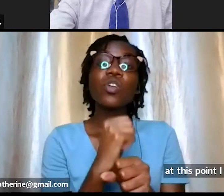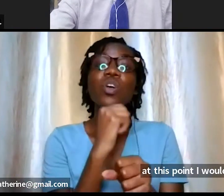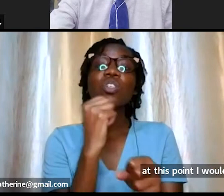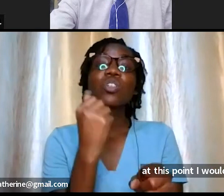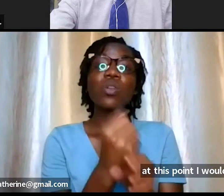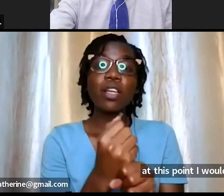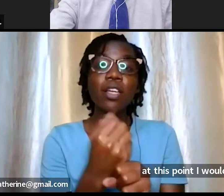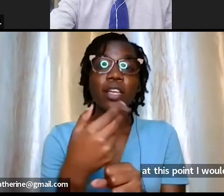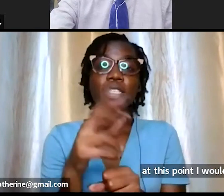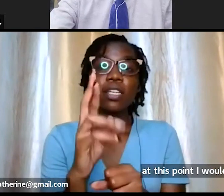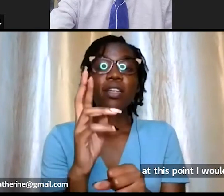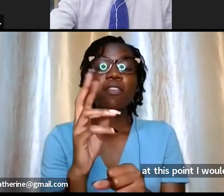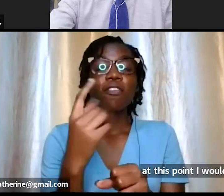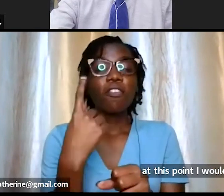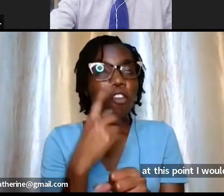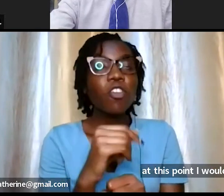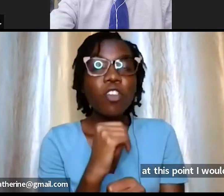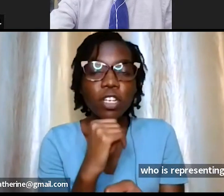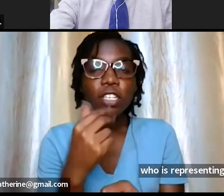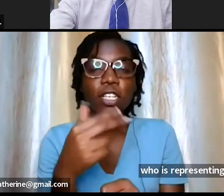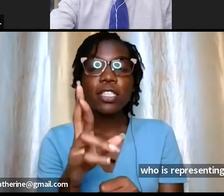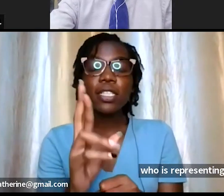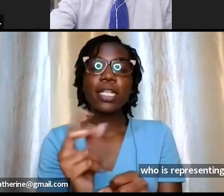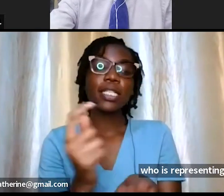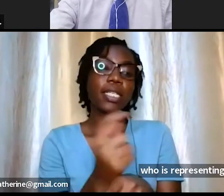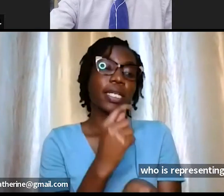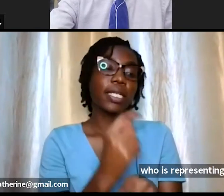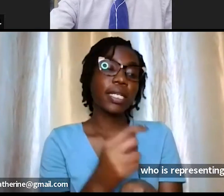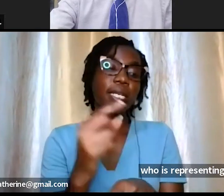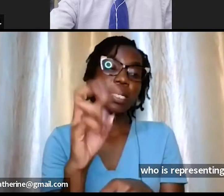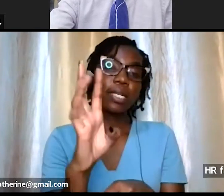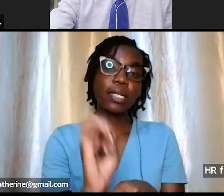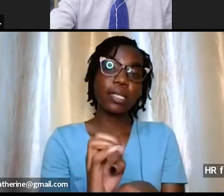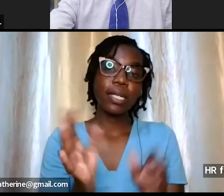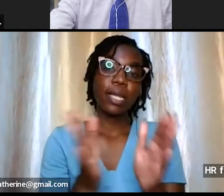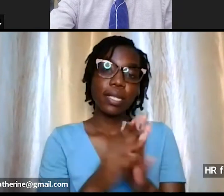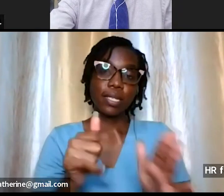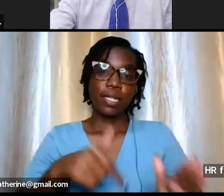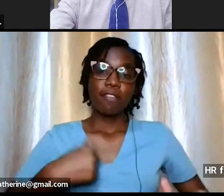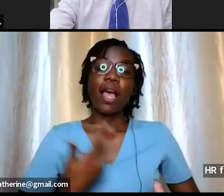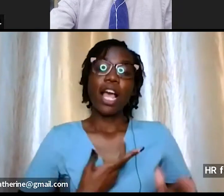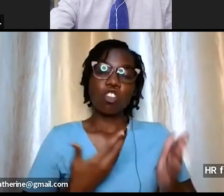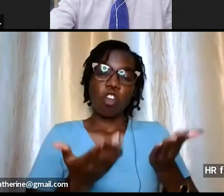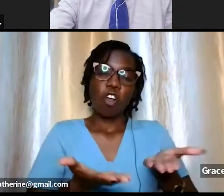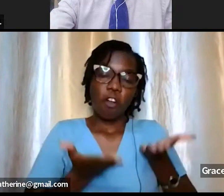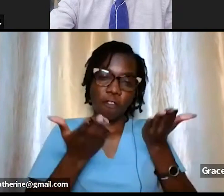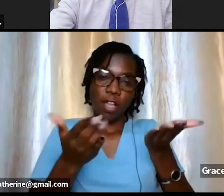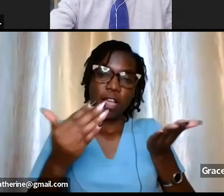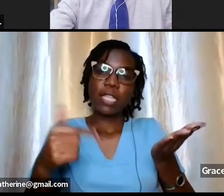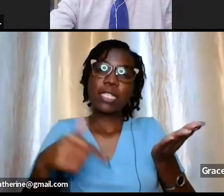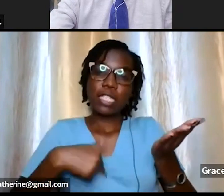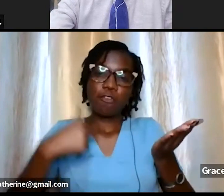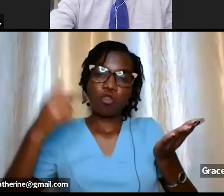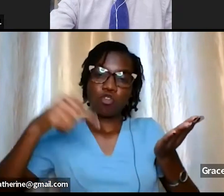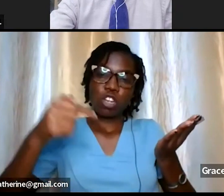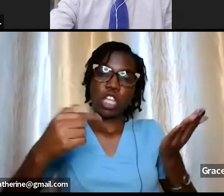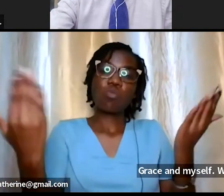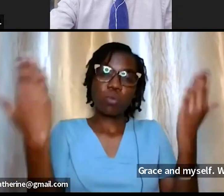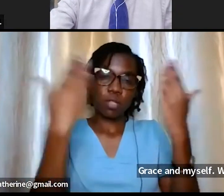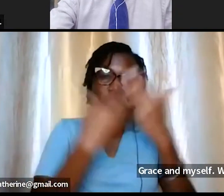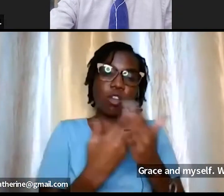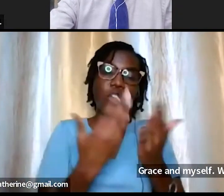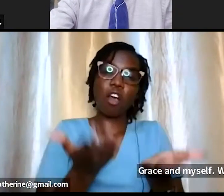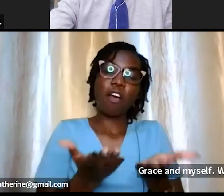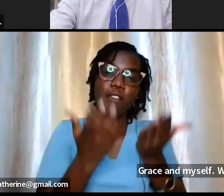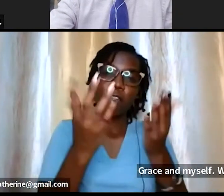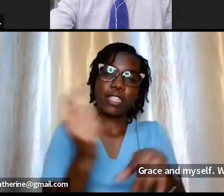non-HR trainings. Grace and myself, we are offering ourselves tonight to offer that training to your team. Thank you